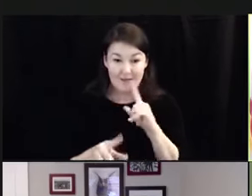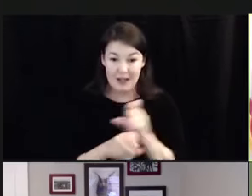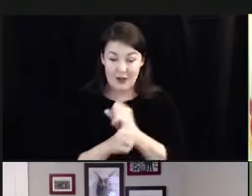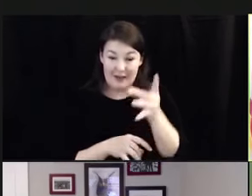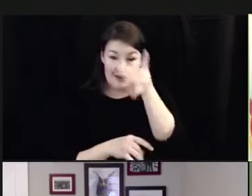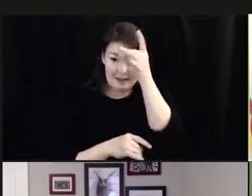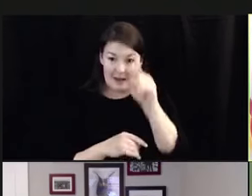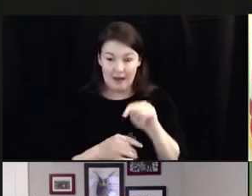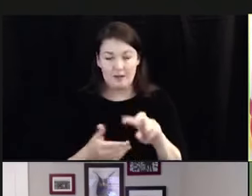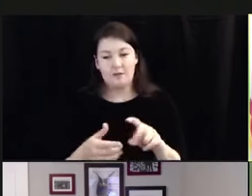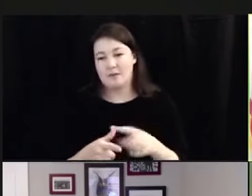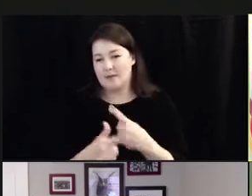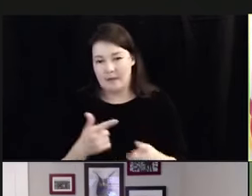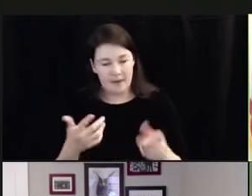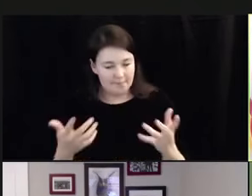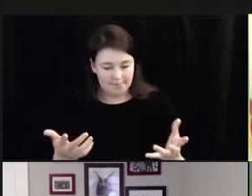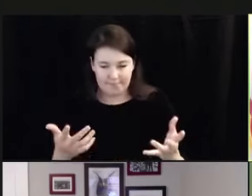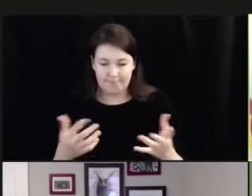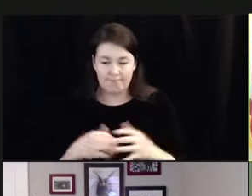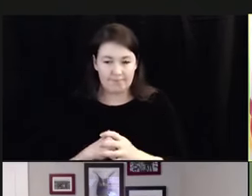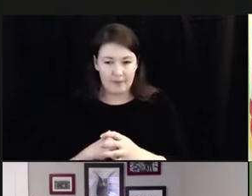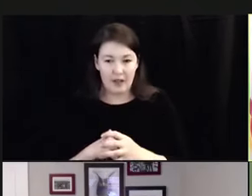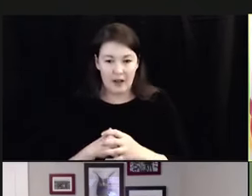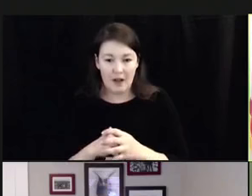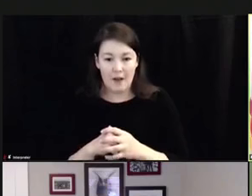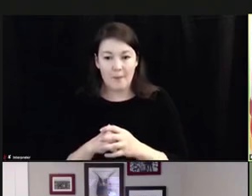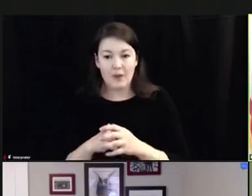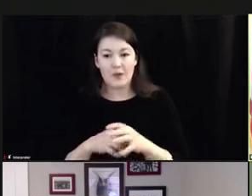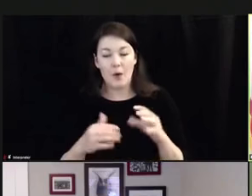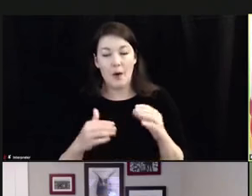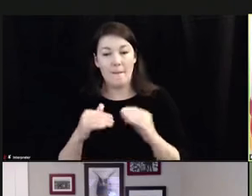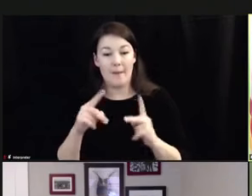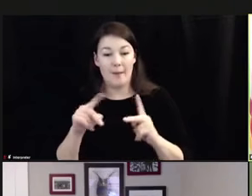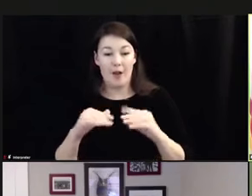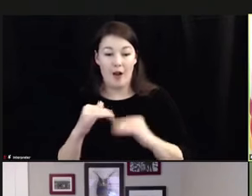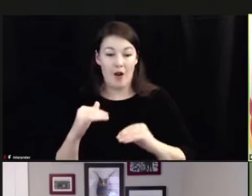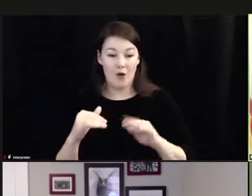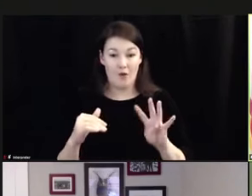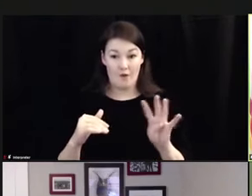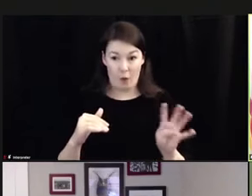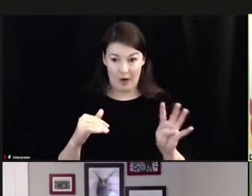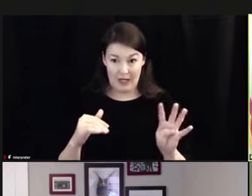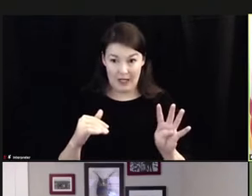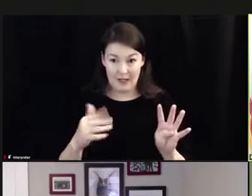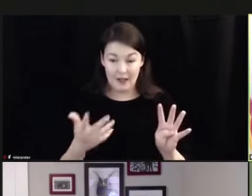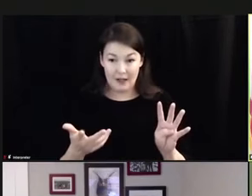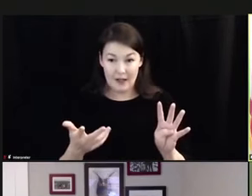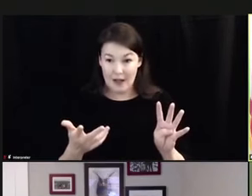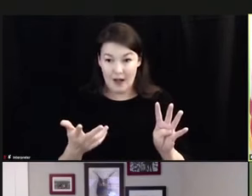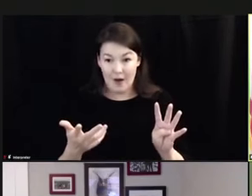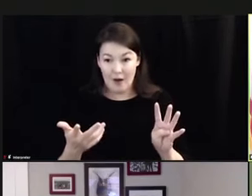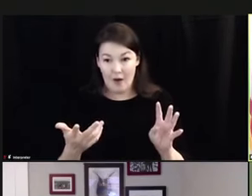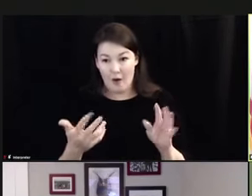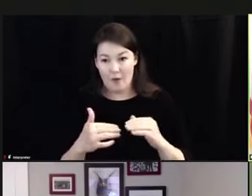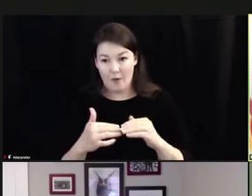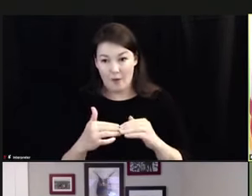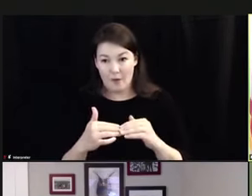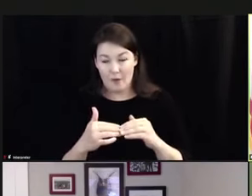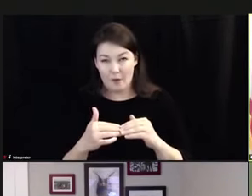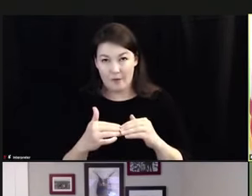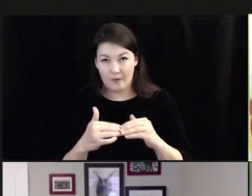who've been vaccinated have died since July, and like over 30 who've been unvaccinated have died. And you take it to that next group, 40